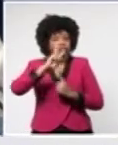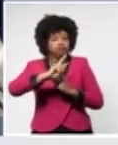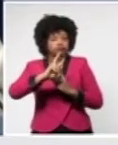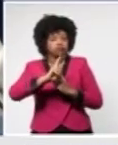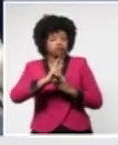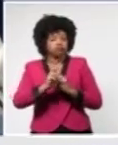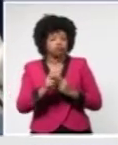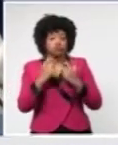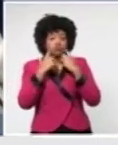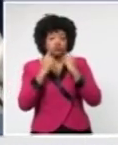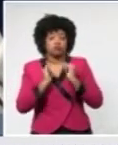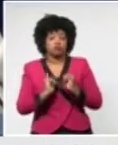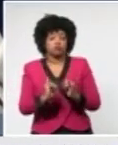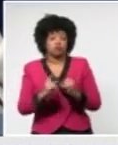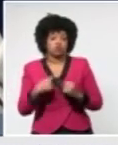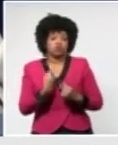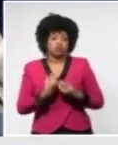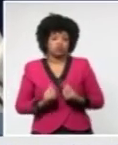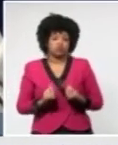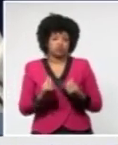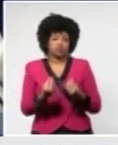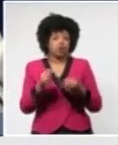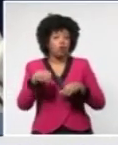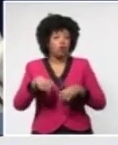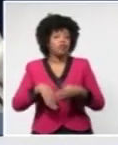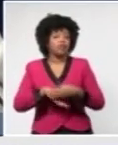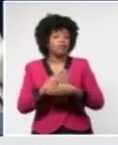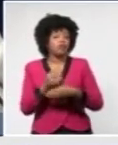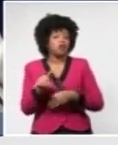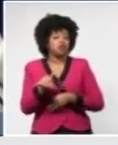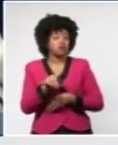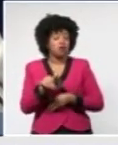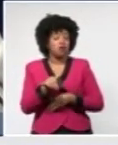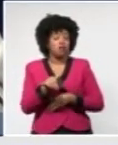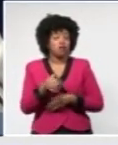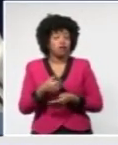our audience tuned in.